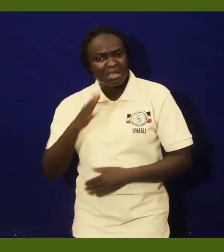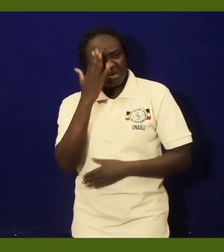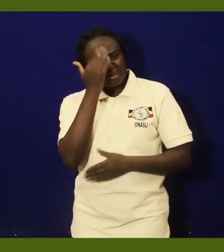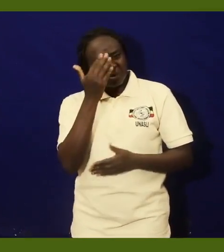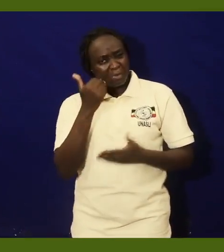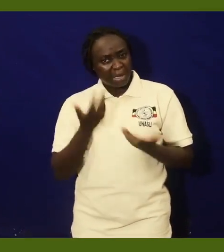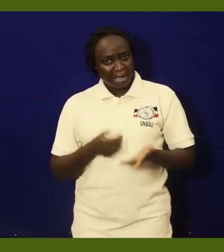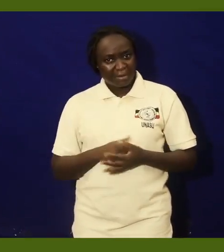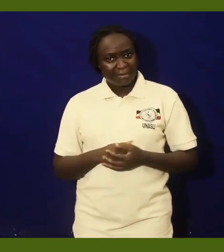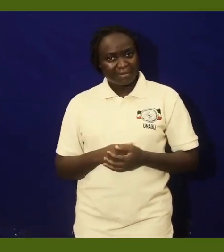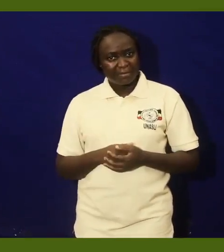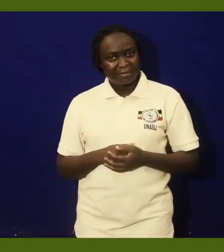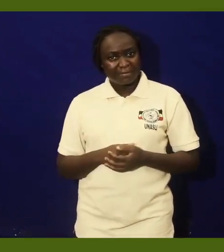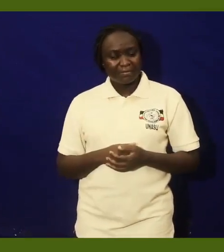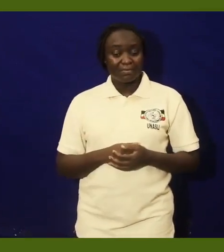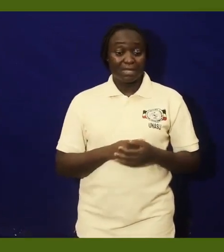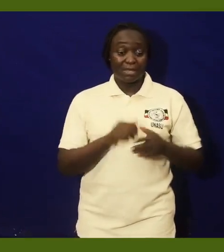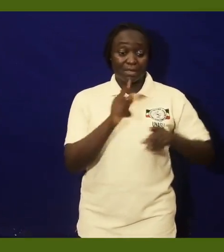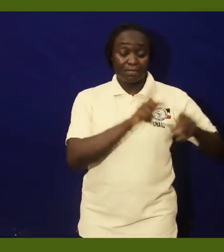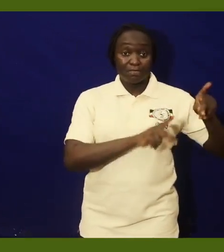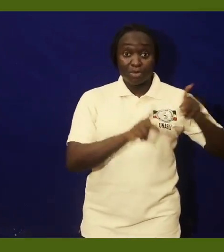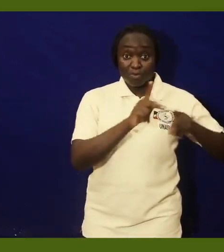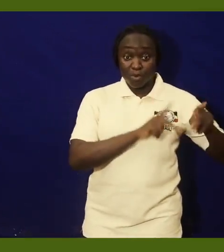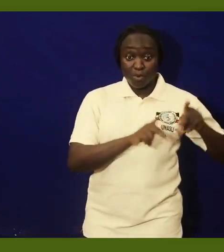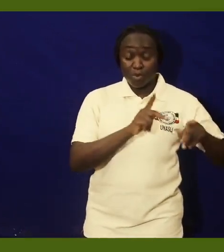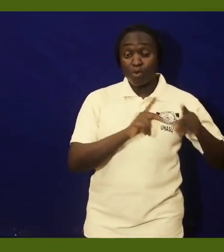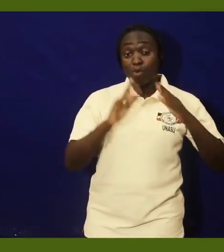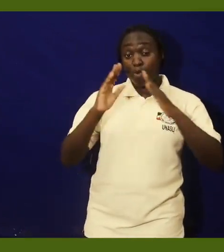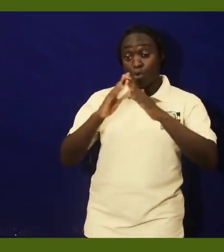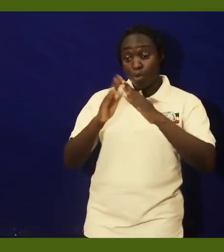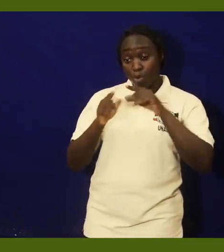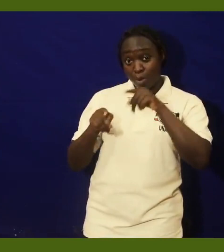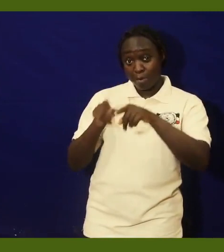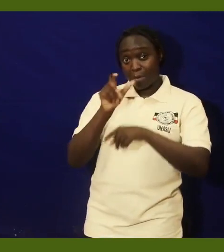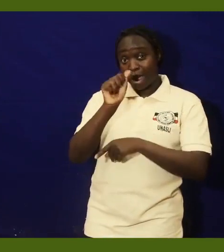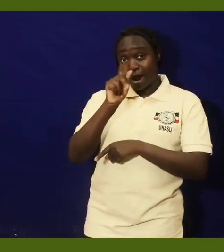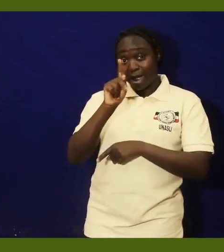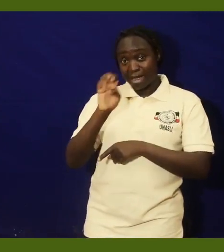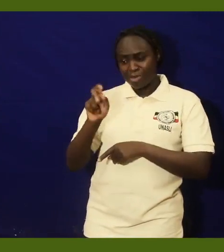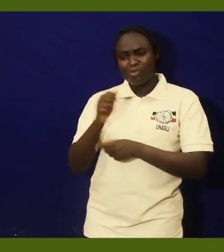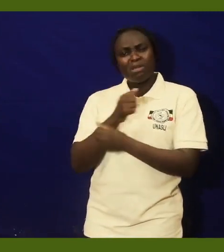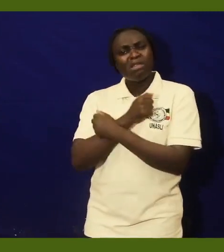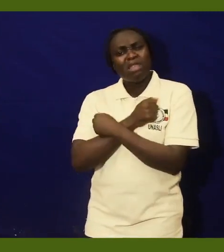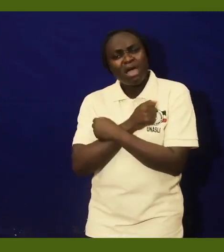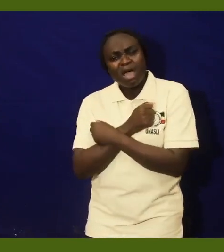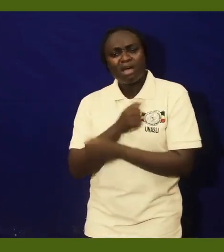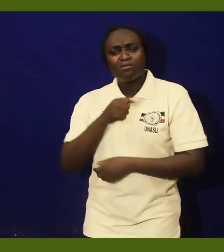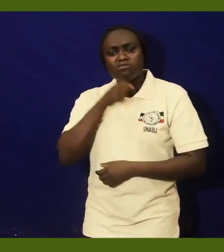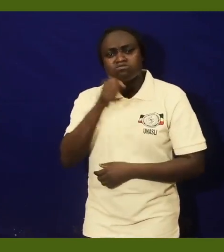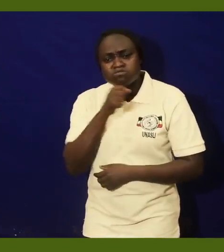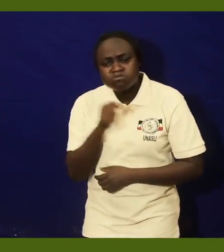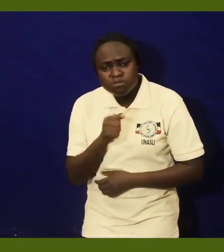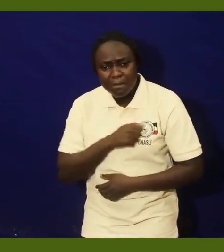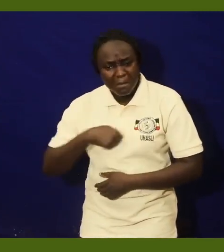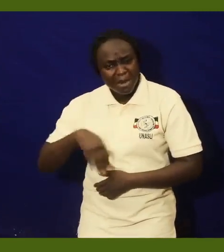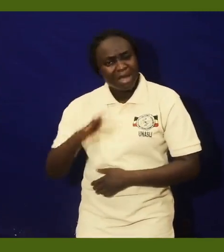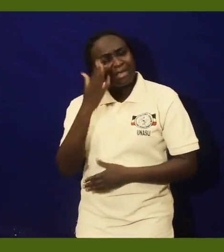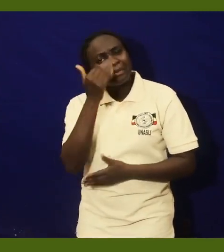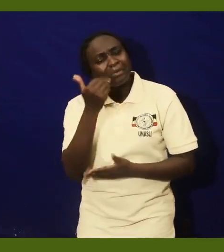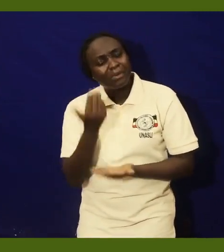Why do people in Akelo's home love grandmother?